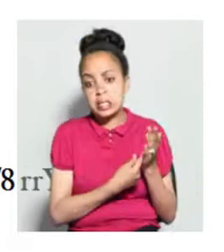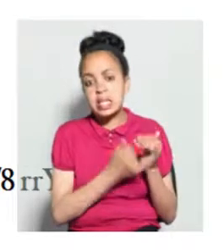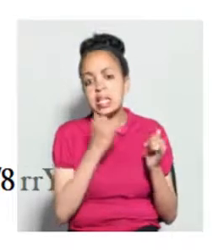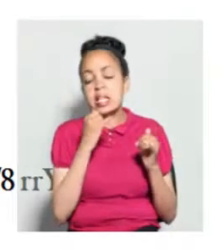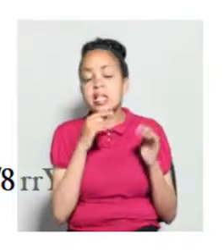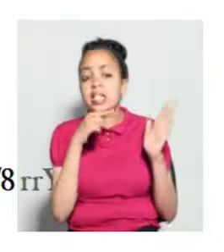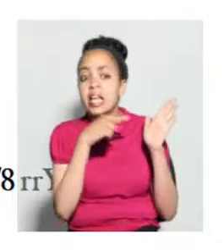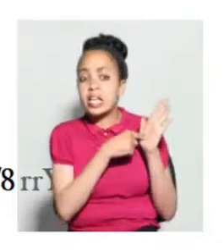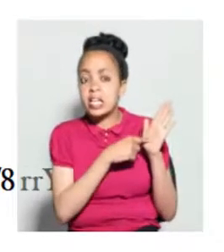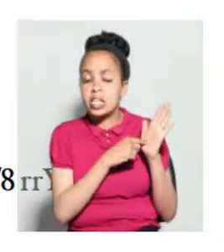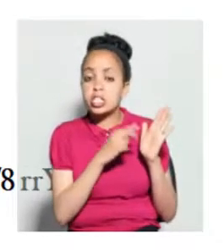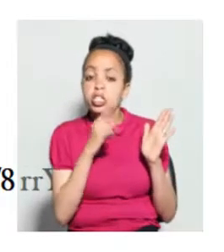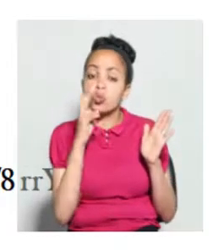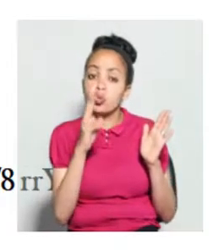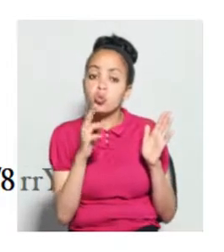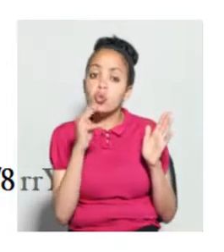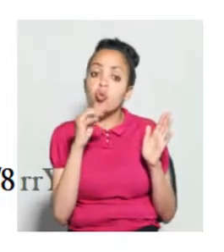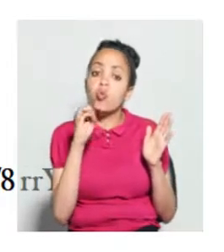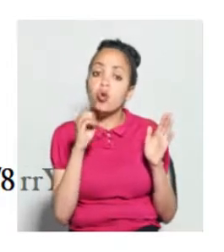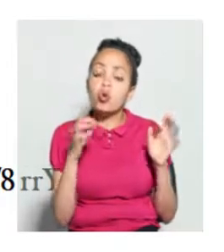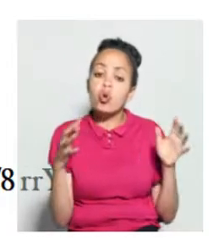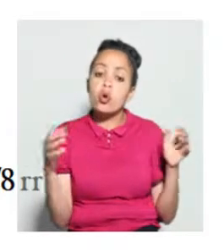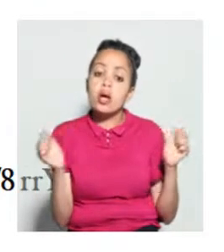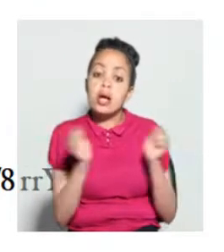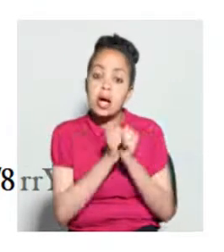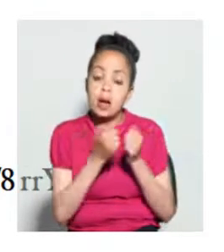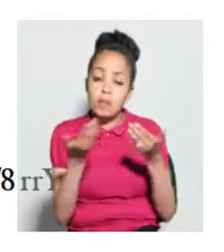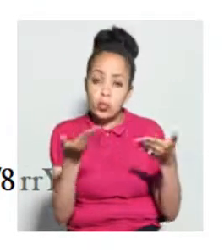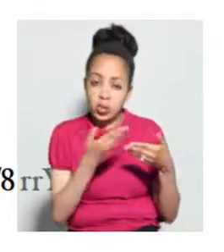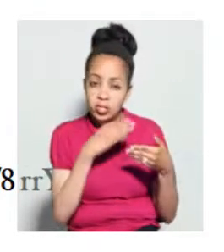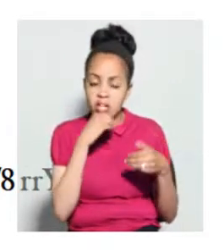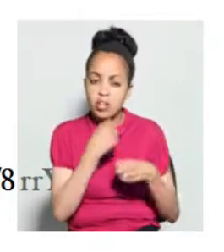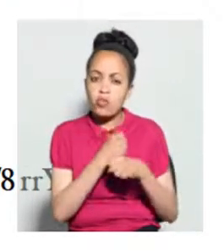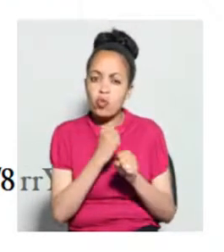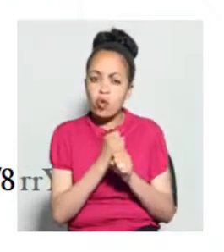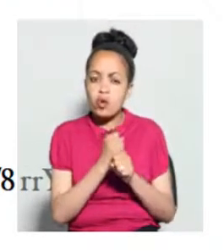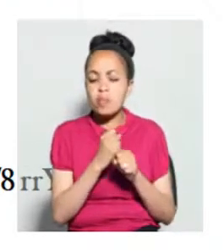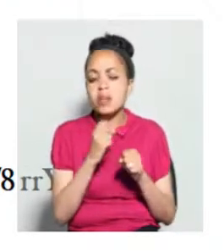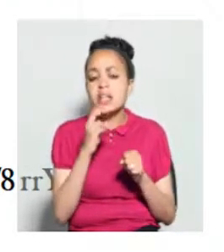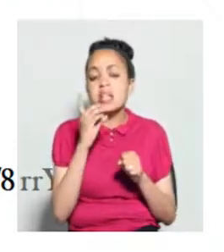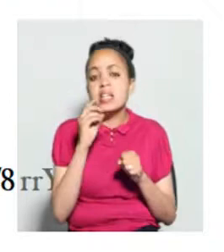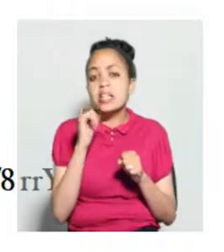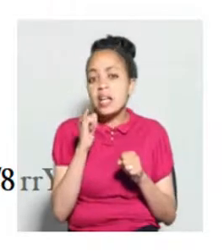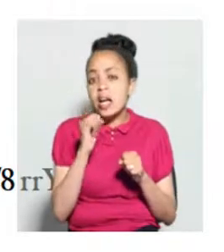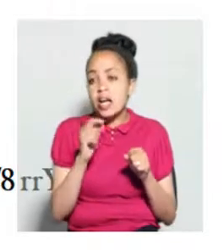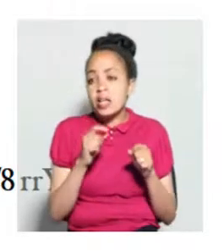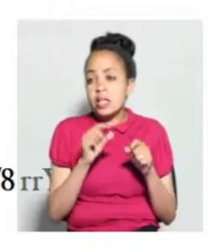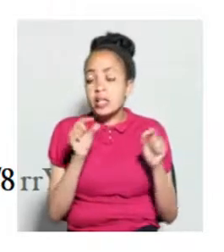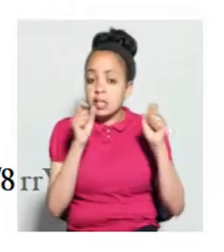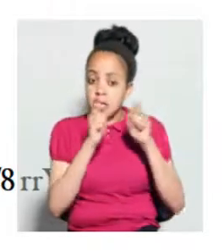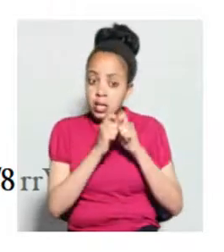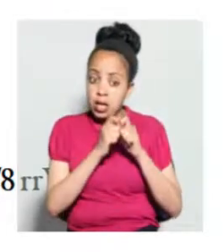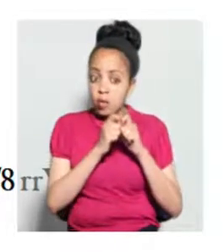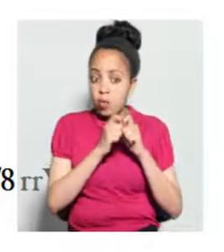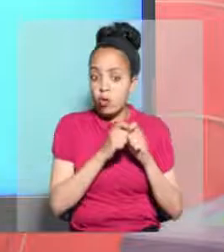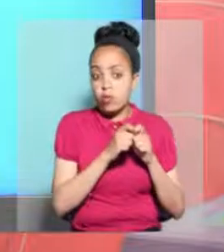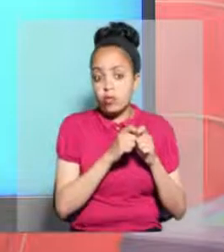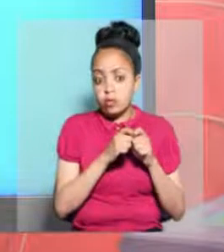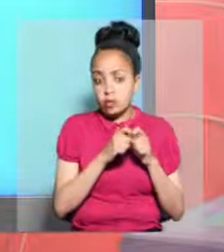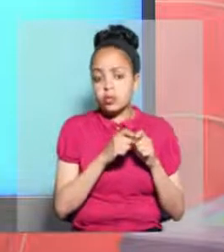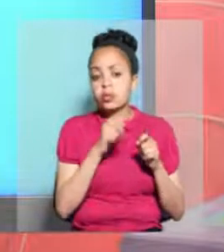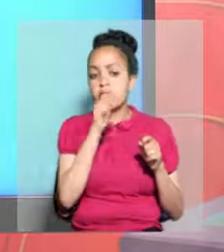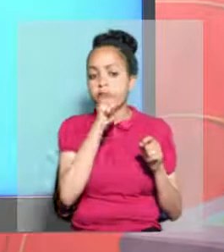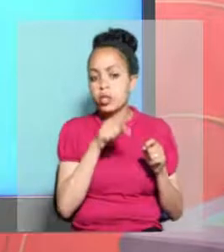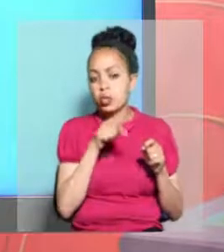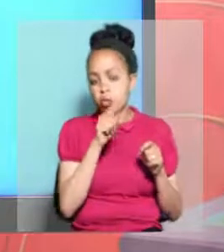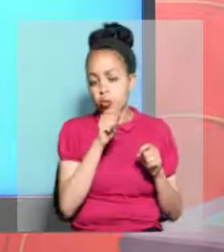the indication of two monohybrid can come together to form dihybrid phenotypic in the genotypic ratio.